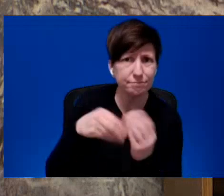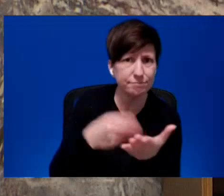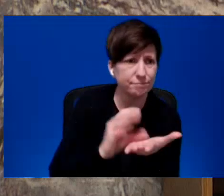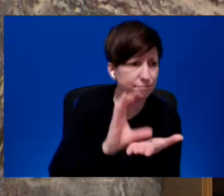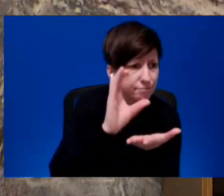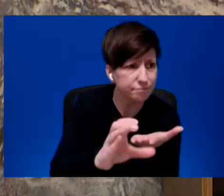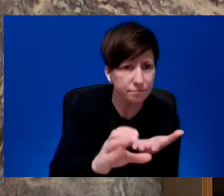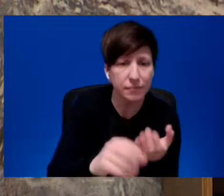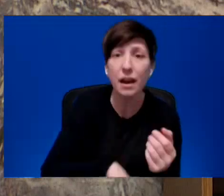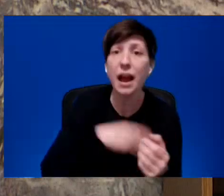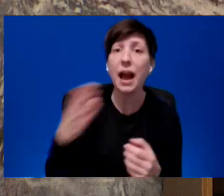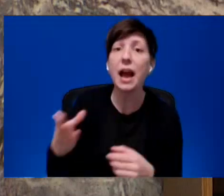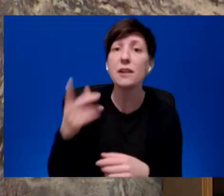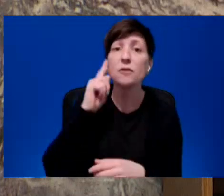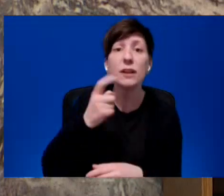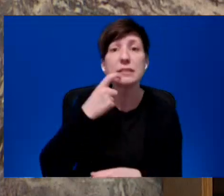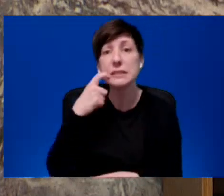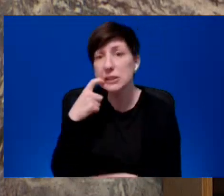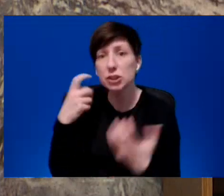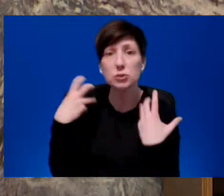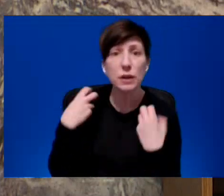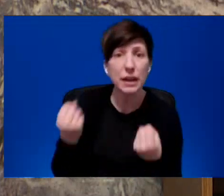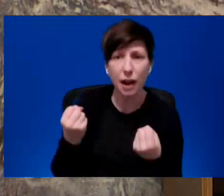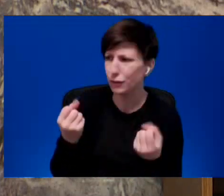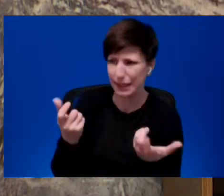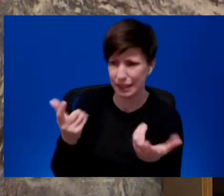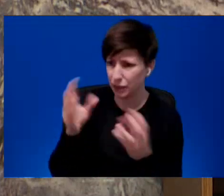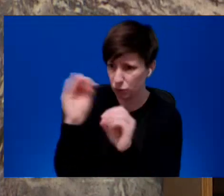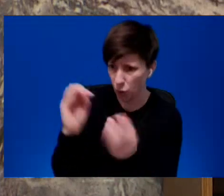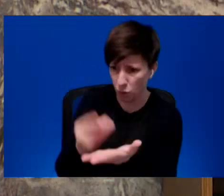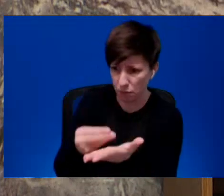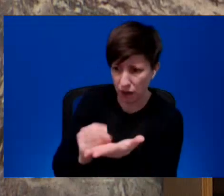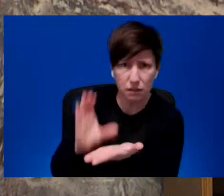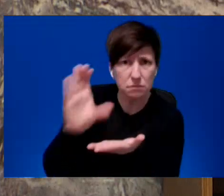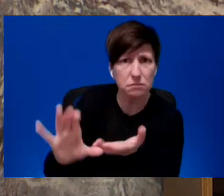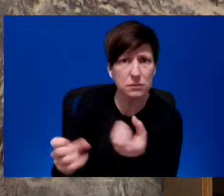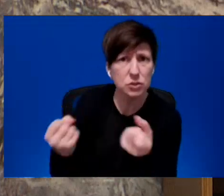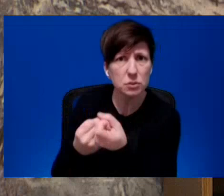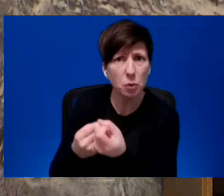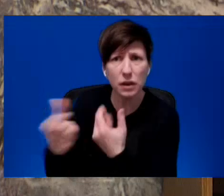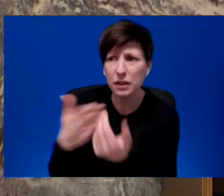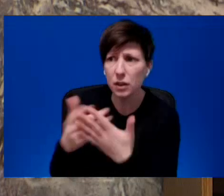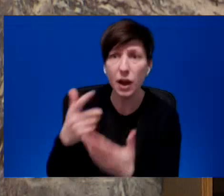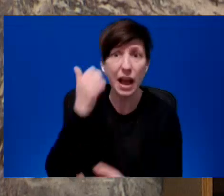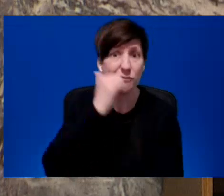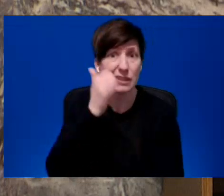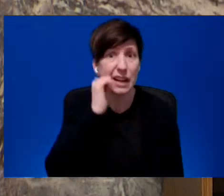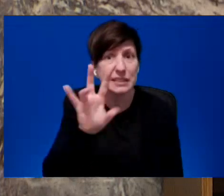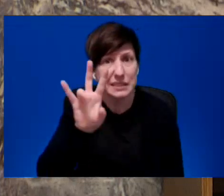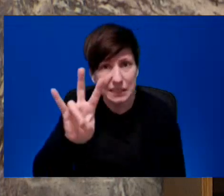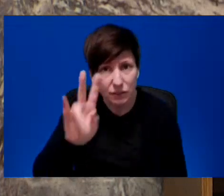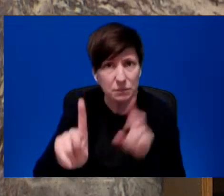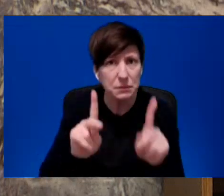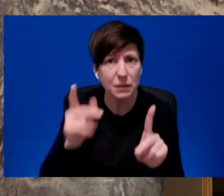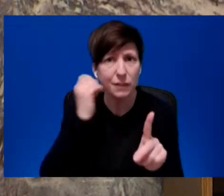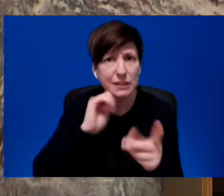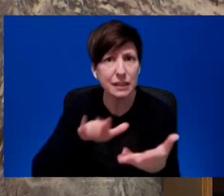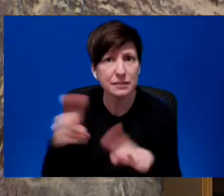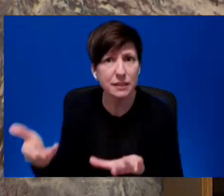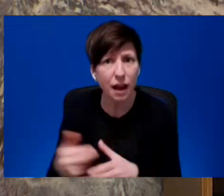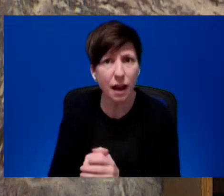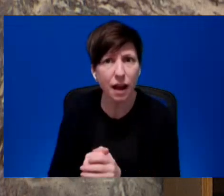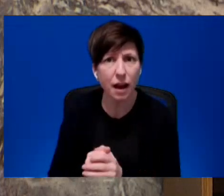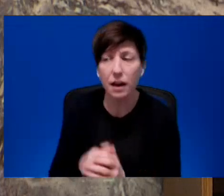have a simple question for the Finance Minister. Given the NDP's reckless fiscal path, how much will